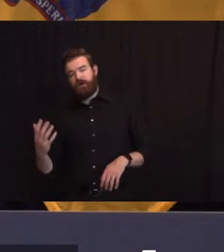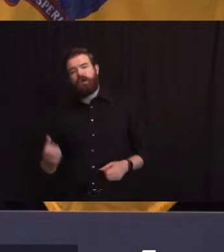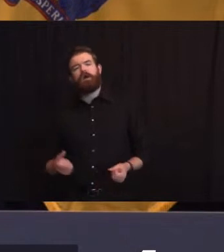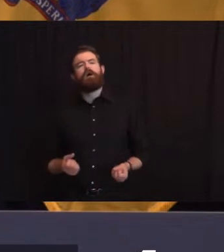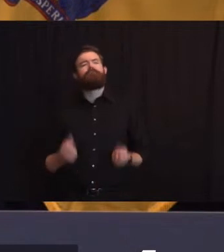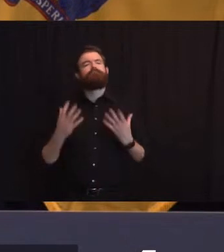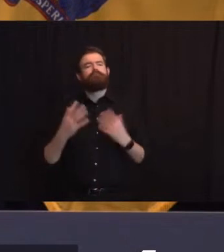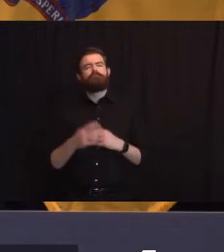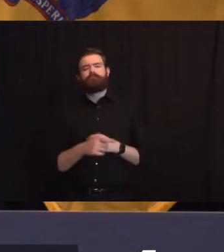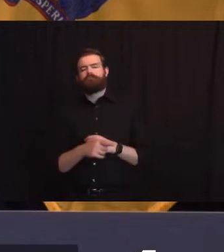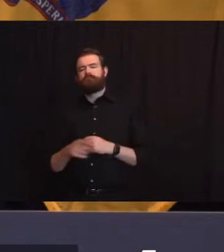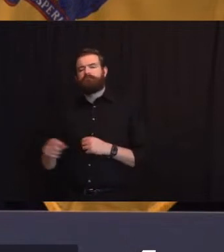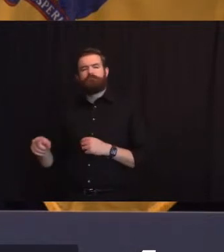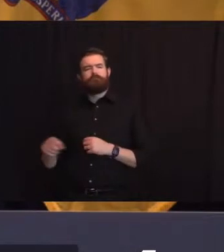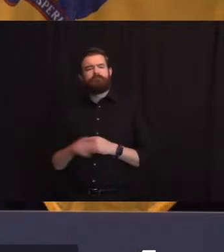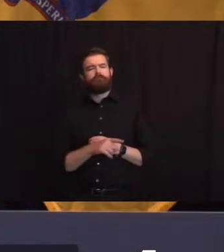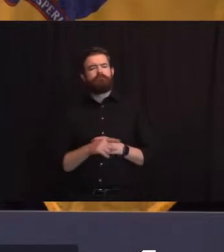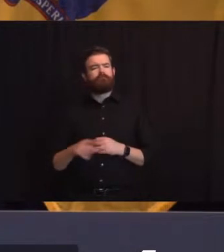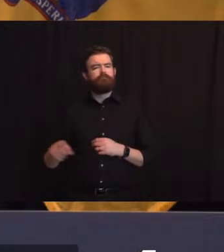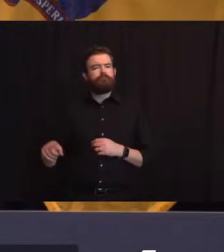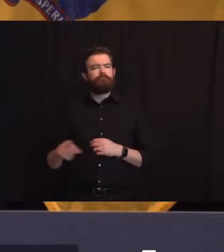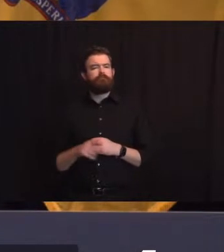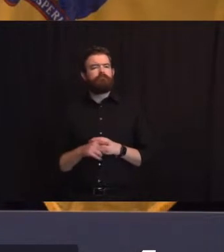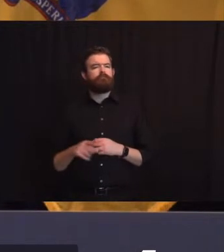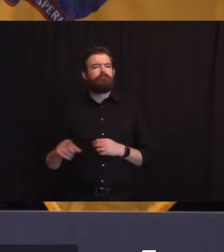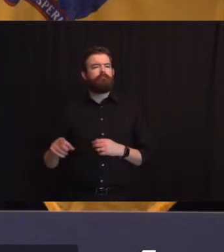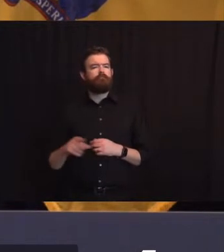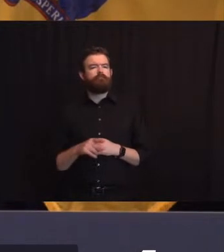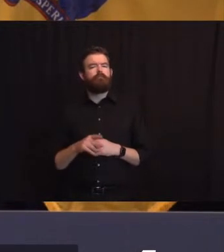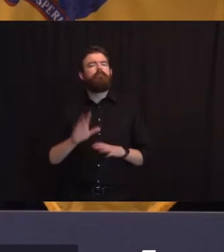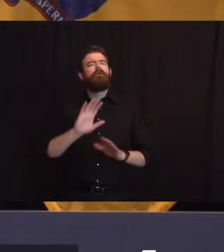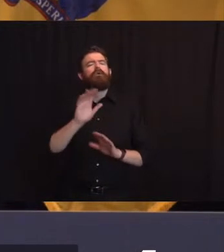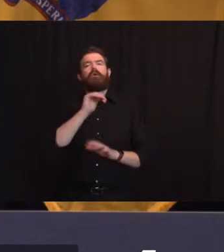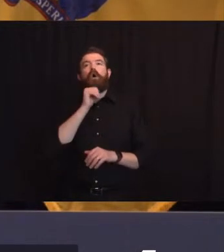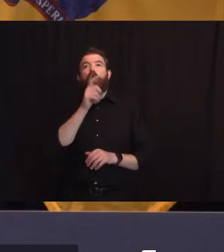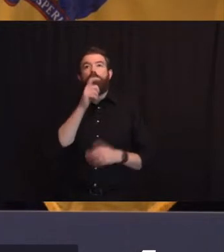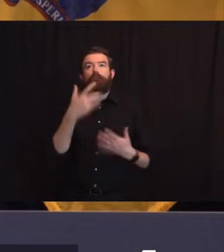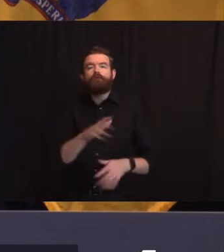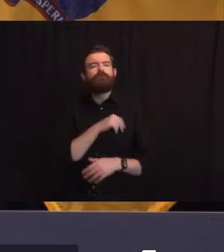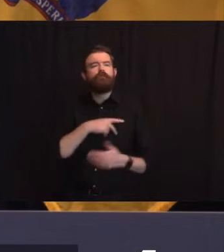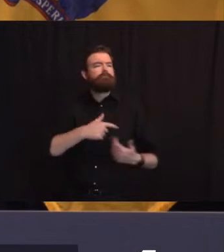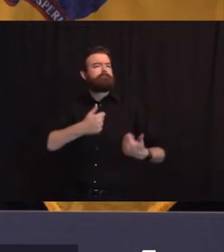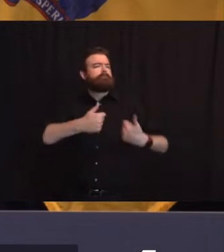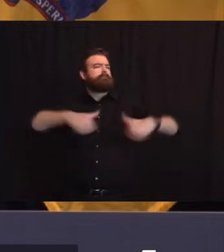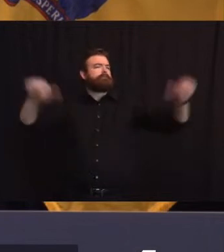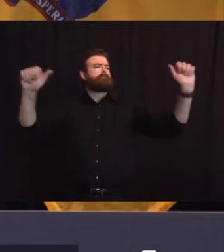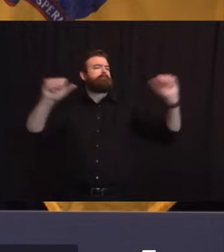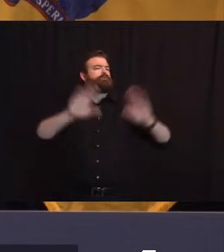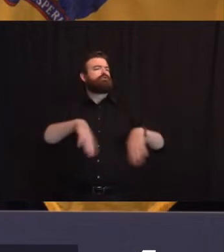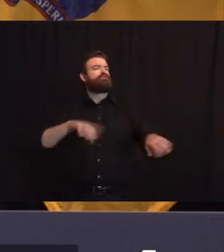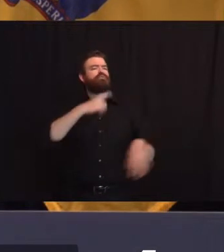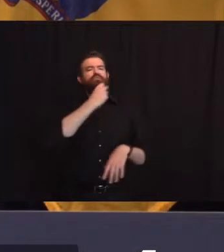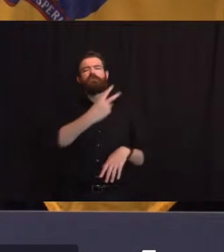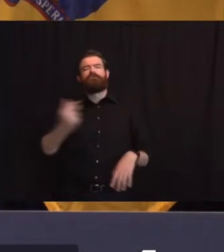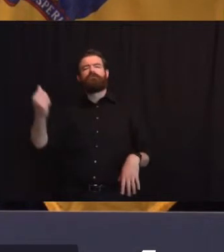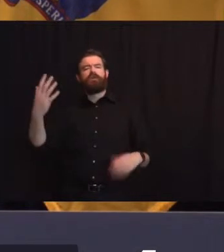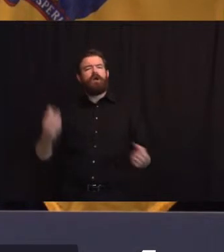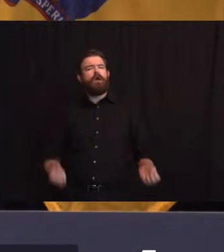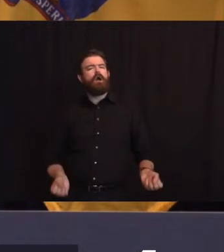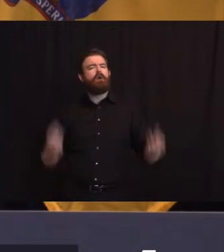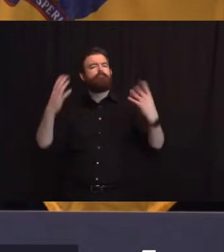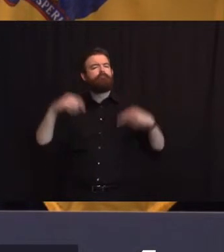we have for the adults, and I guess those down to 16, our target is 4.7